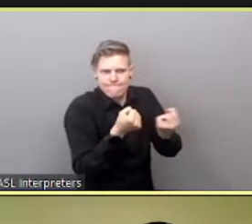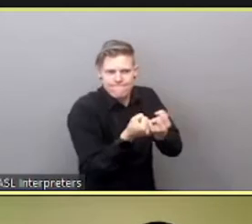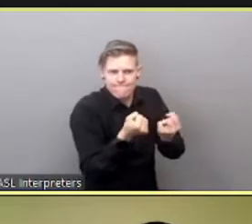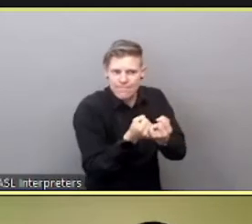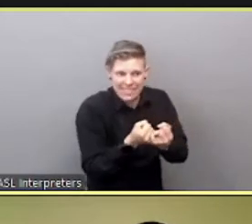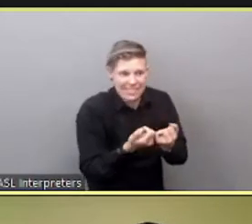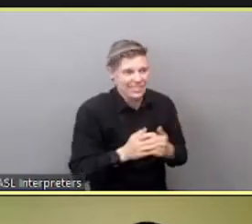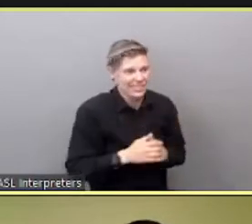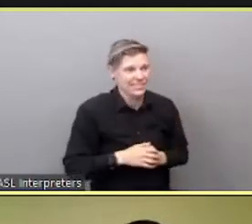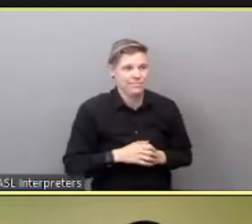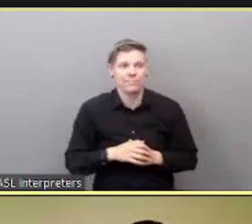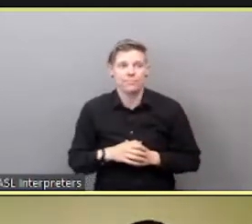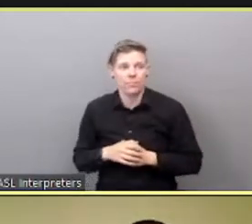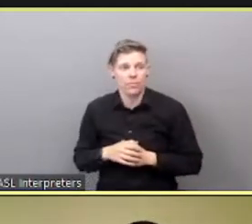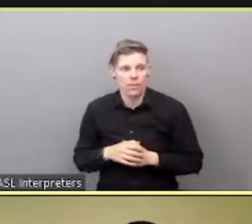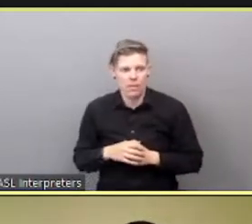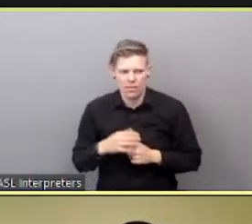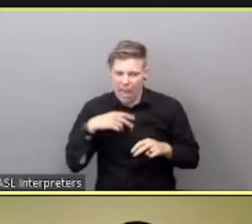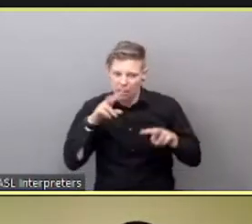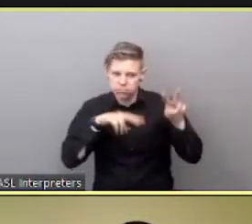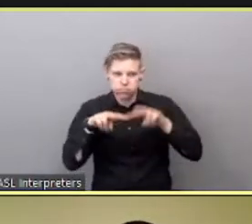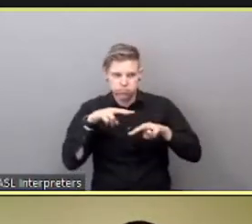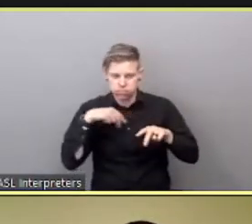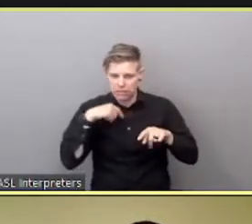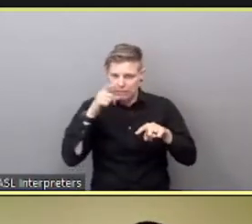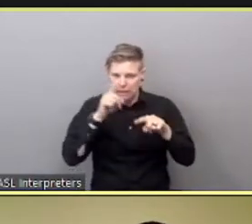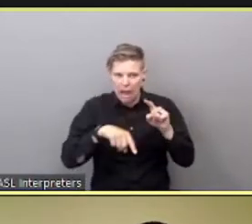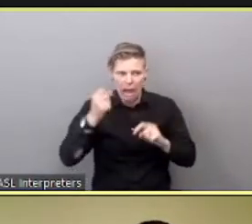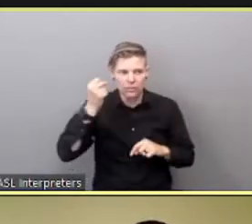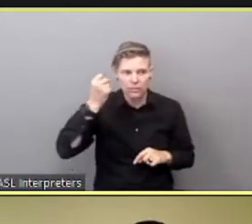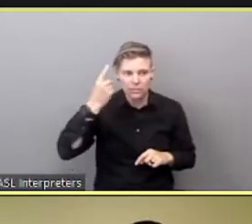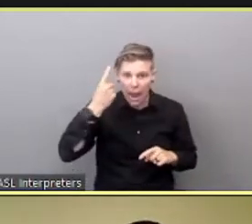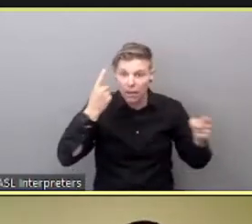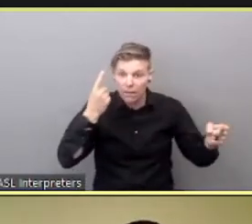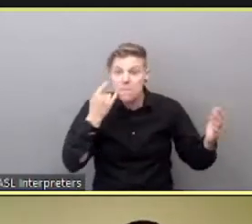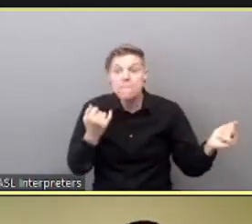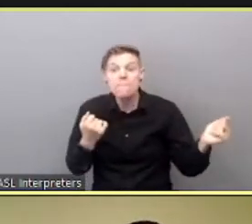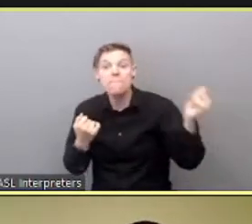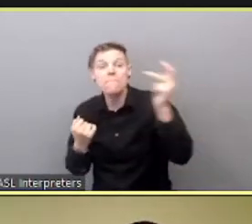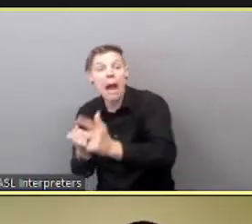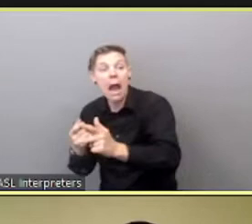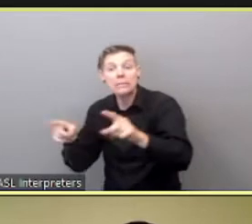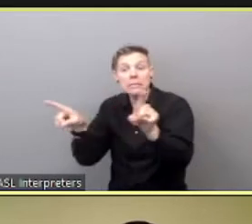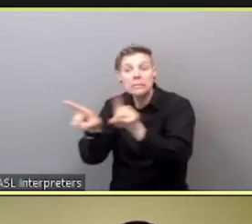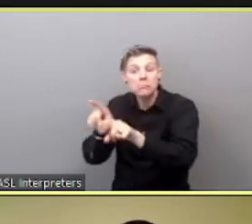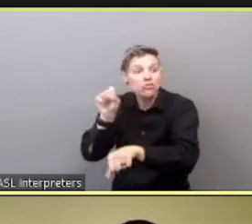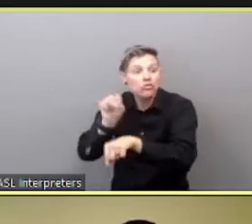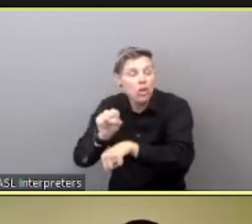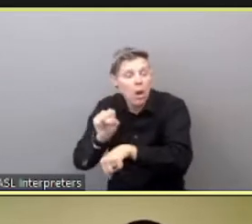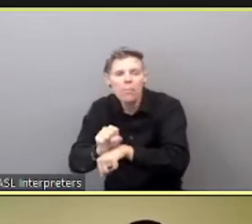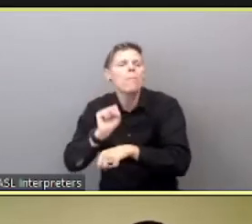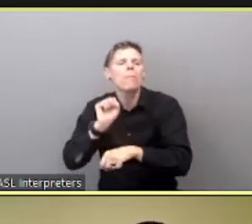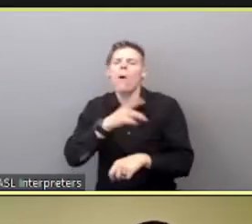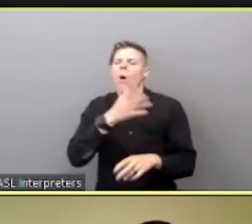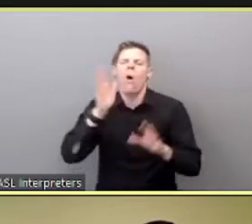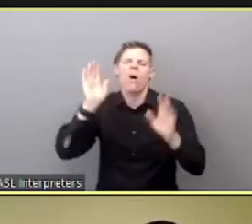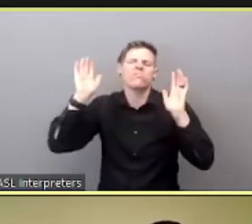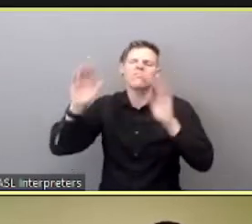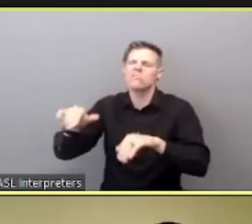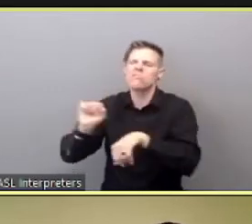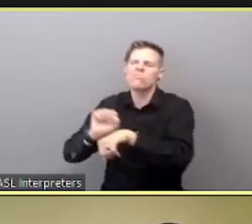these workers are going back into that last occupation or if they're pivoting professionally and moving into other